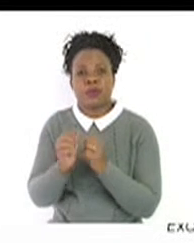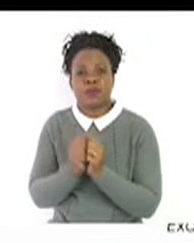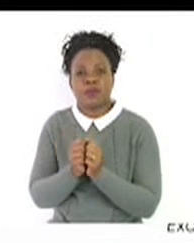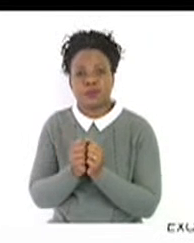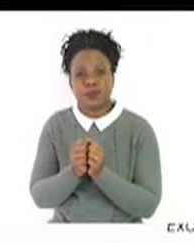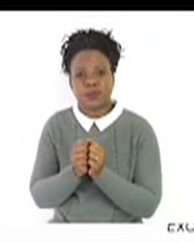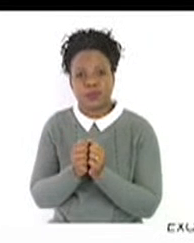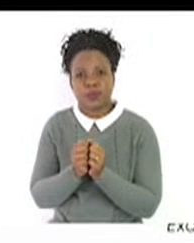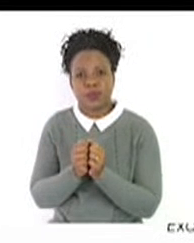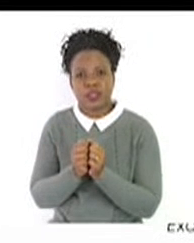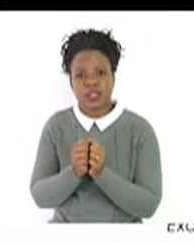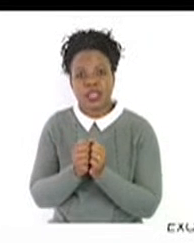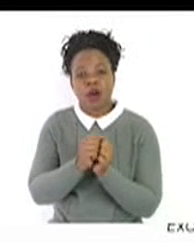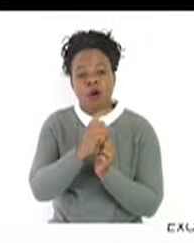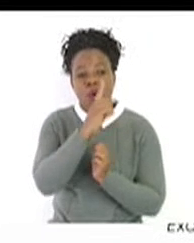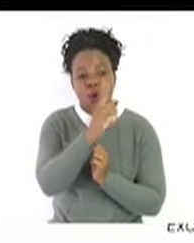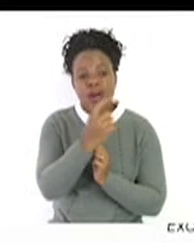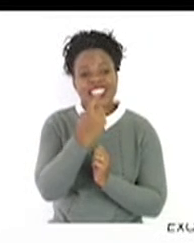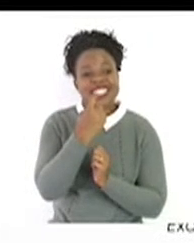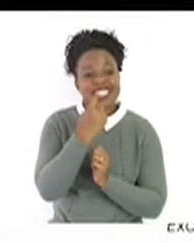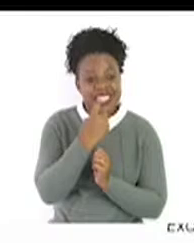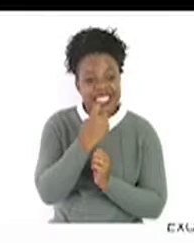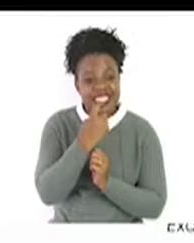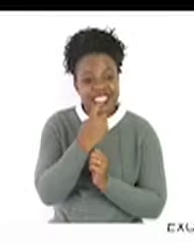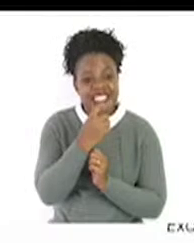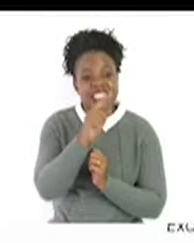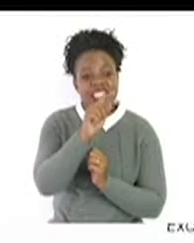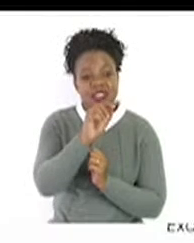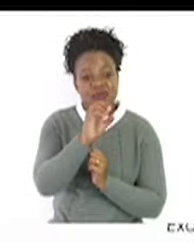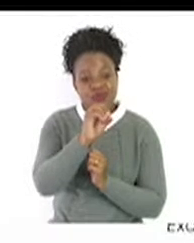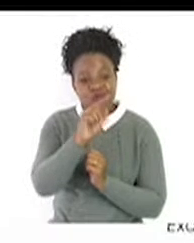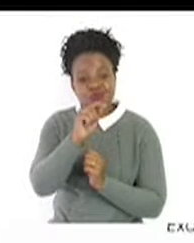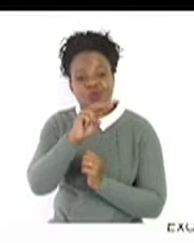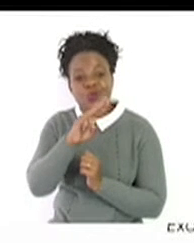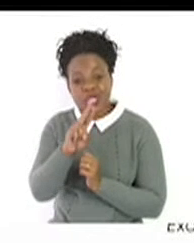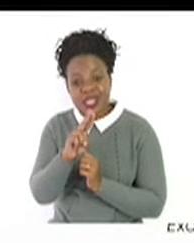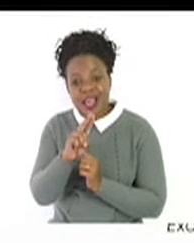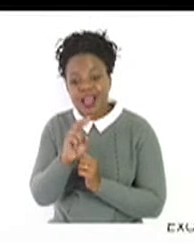They become teeth. Tooth, teeth.